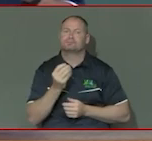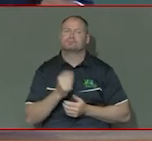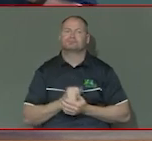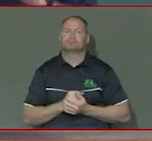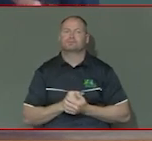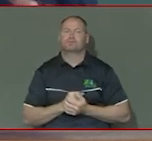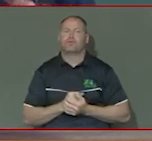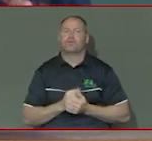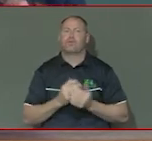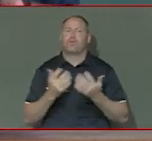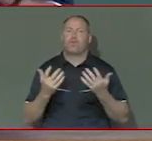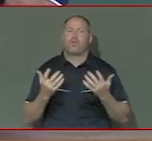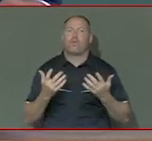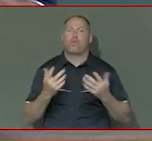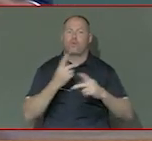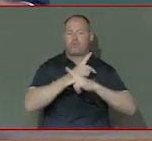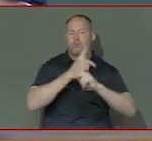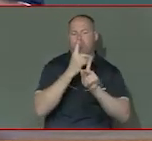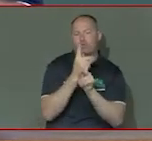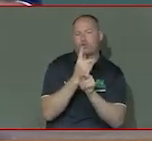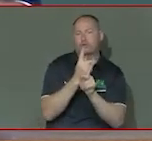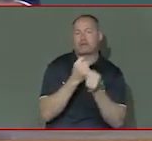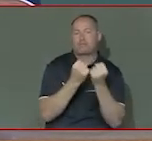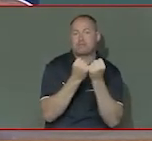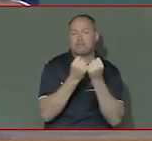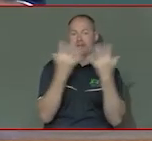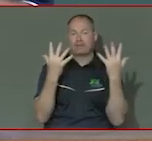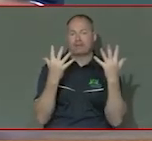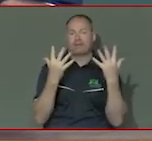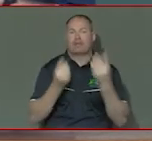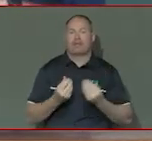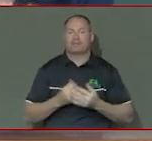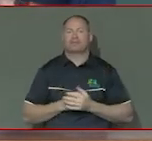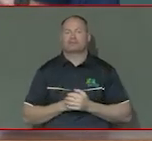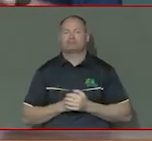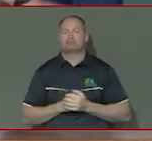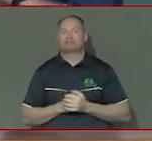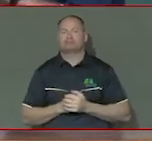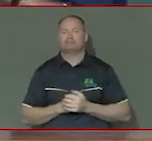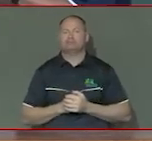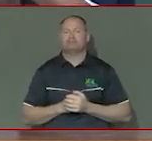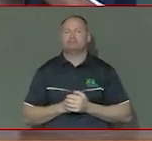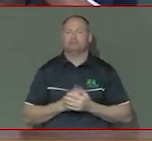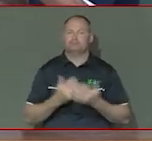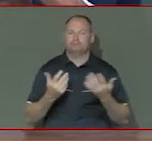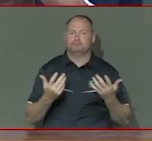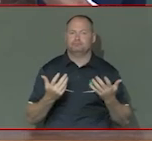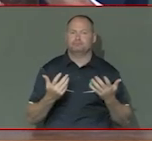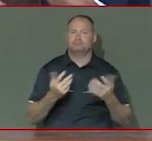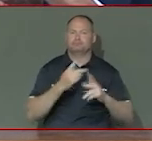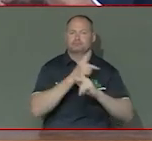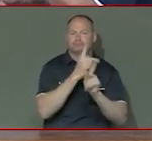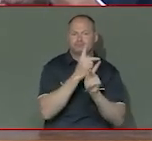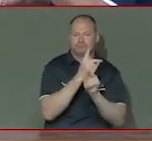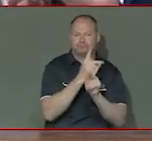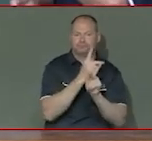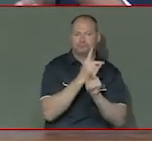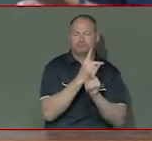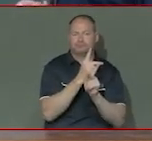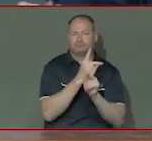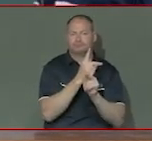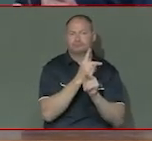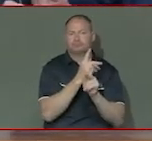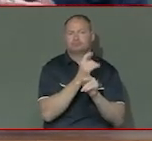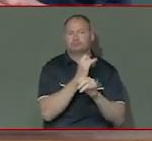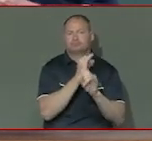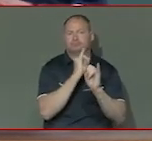much inventory. That can also be a problem. All right, we'll look at the inventory now. So, in the old